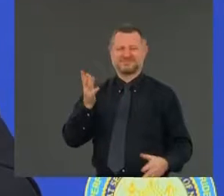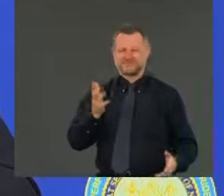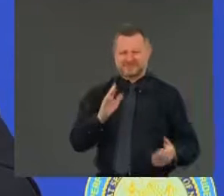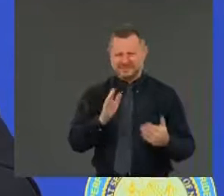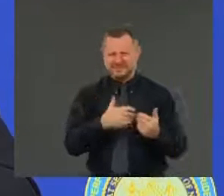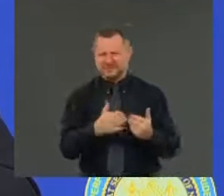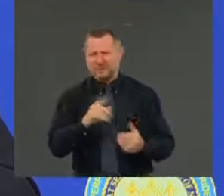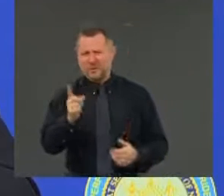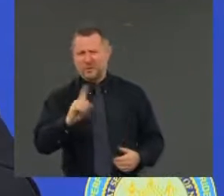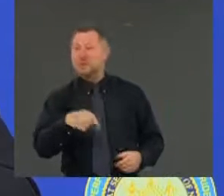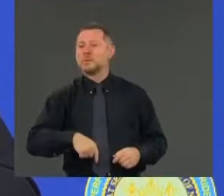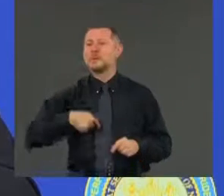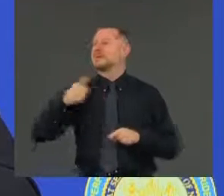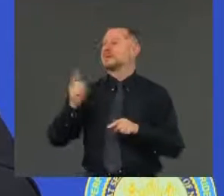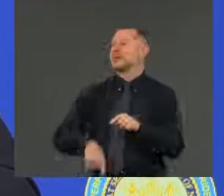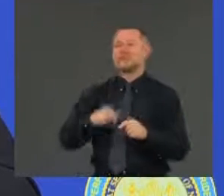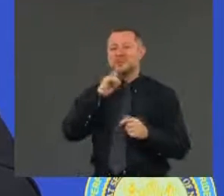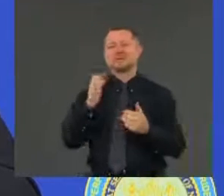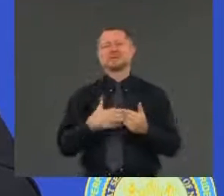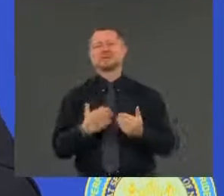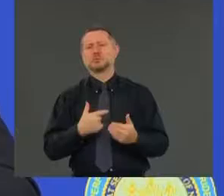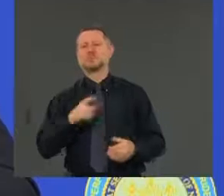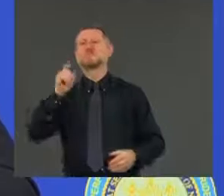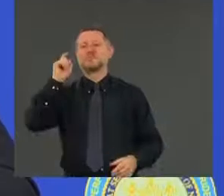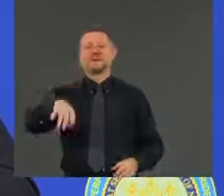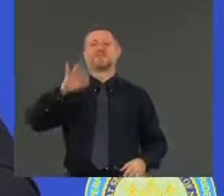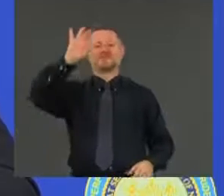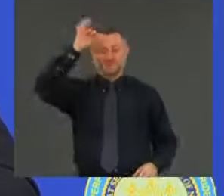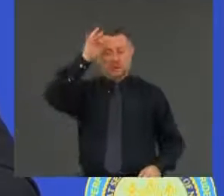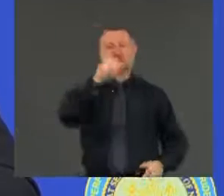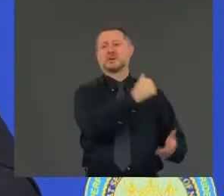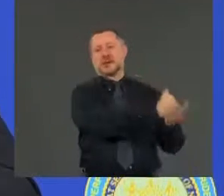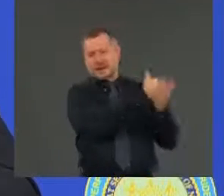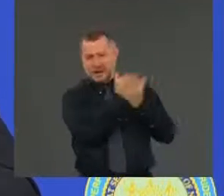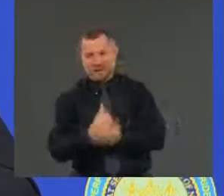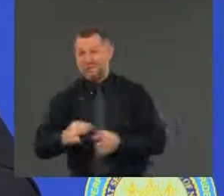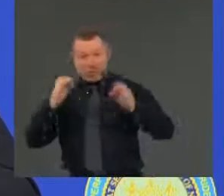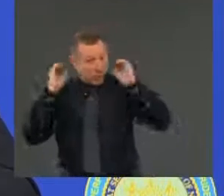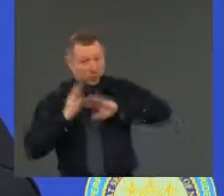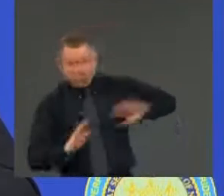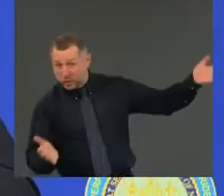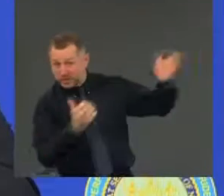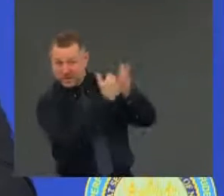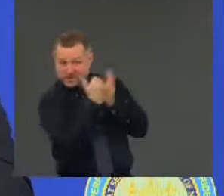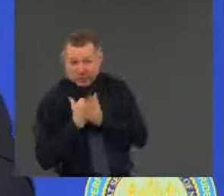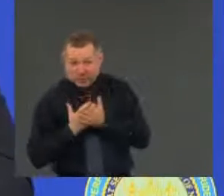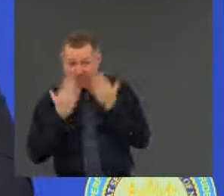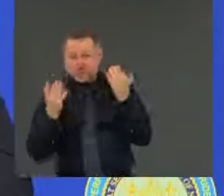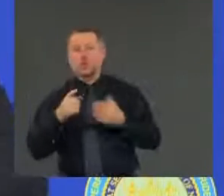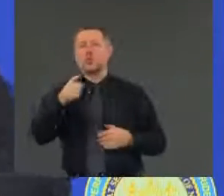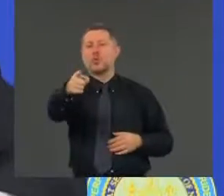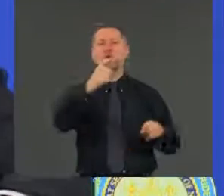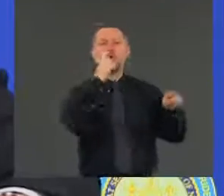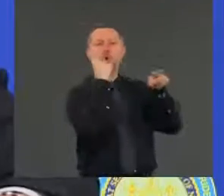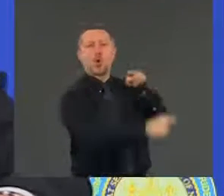We need federal help. If we don't get it, call your congressperson. and I want to keep the focus